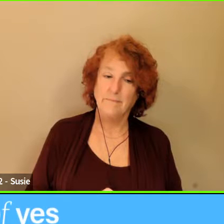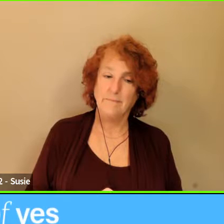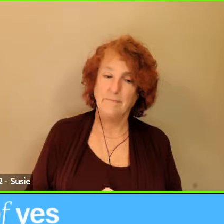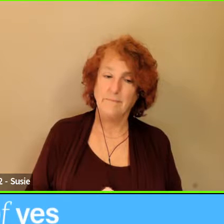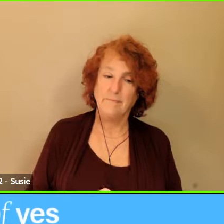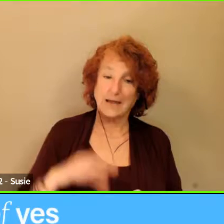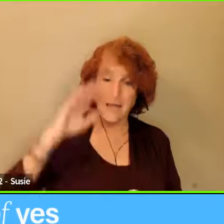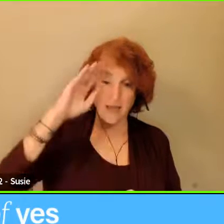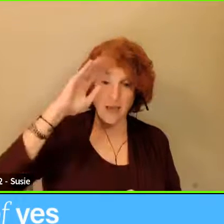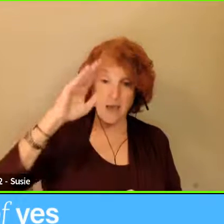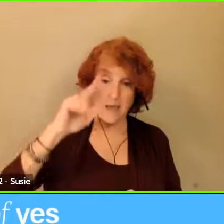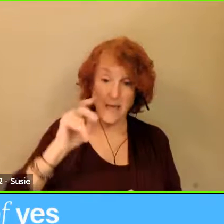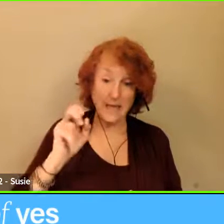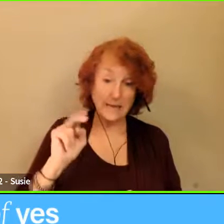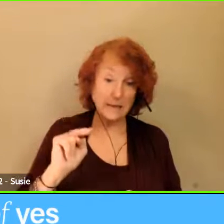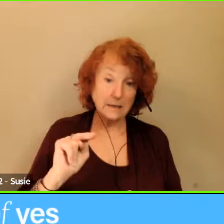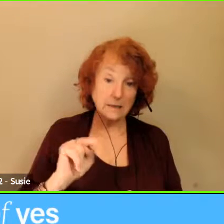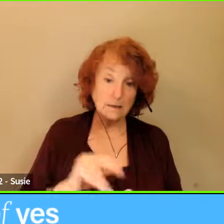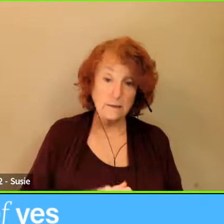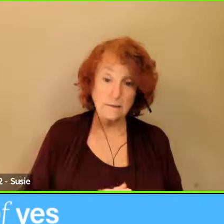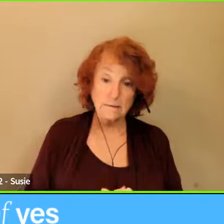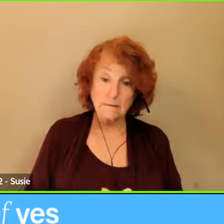Hi, Ken.